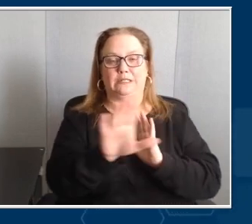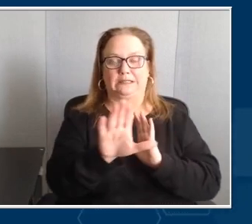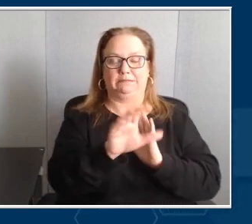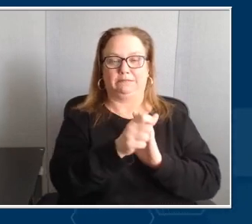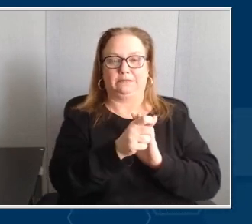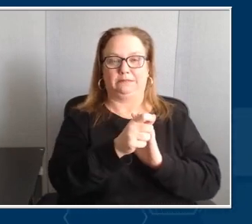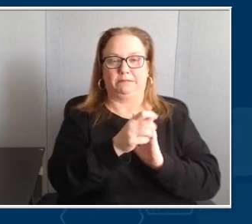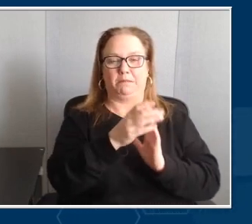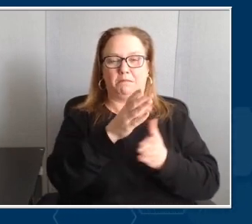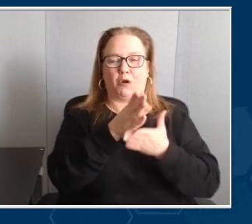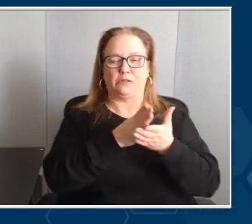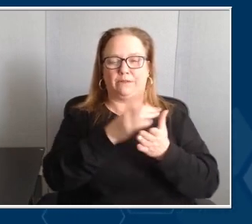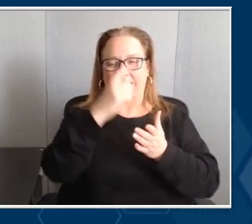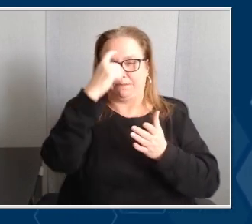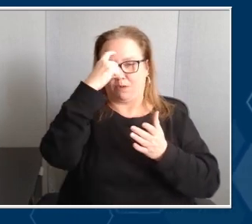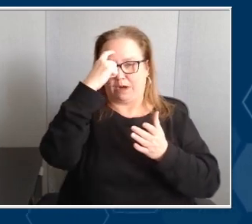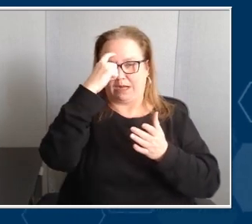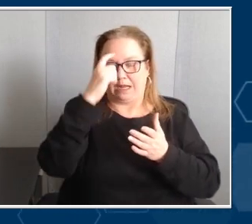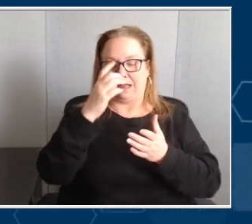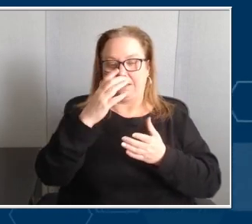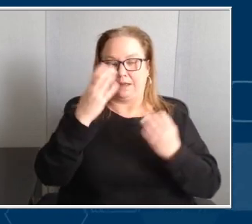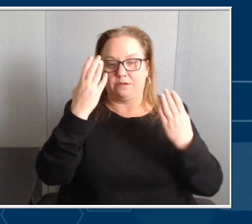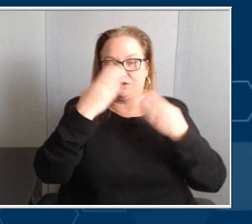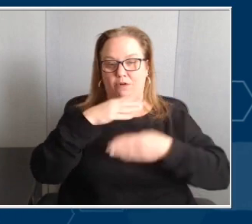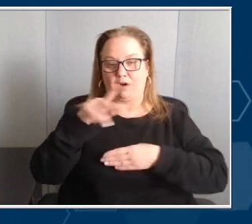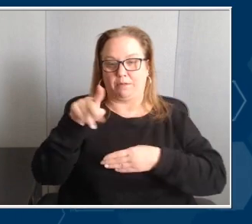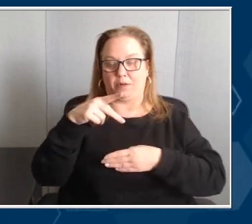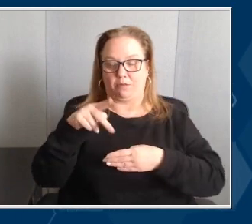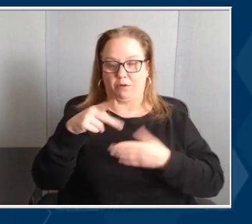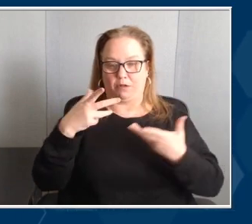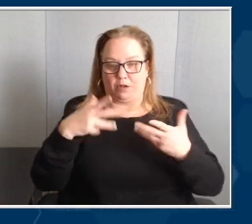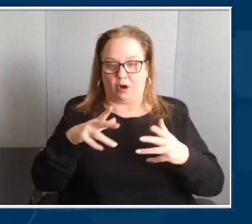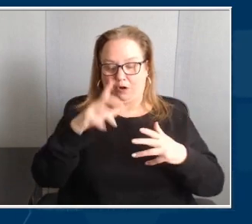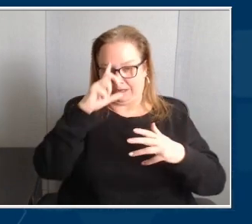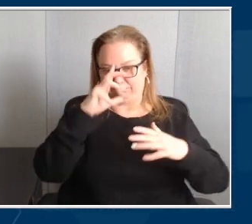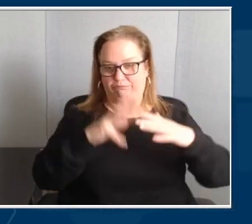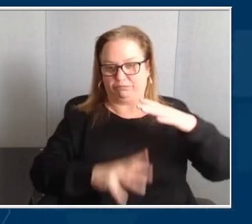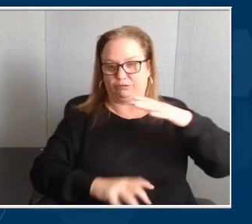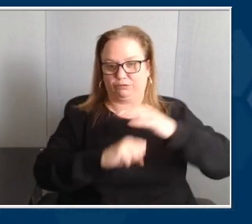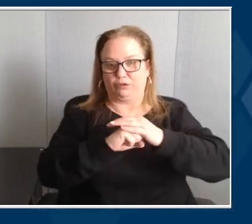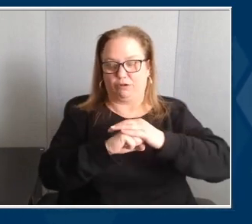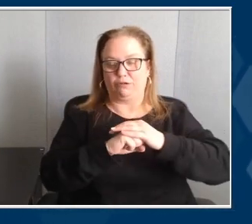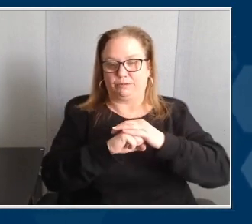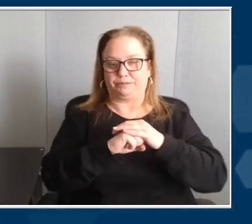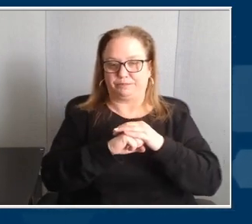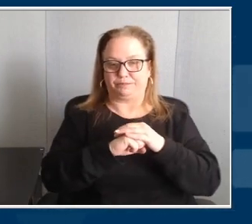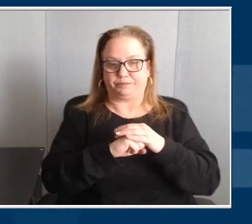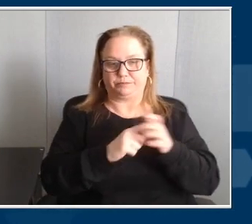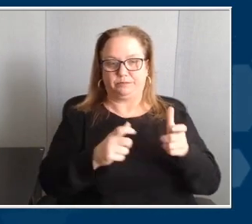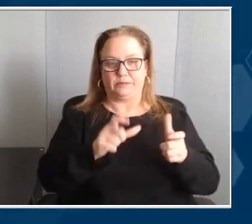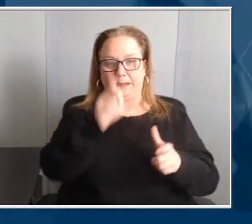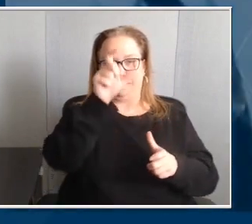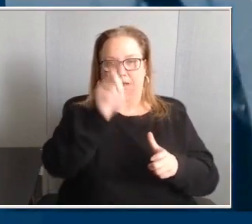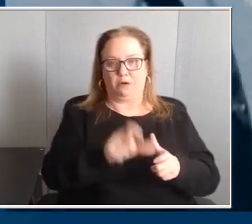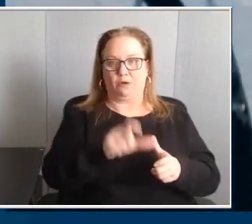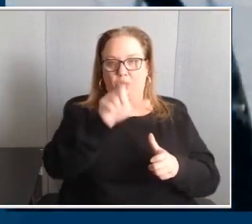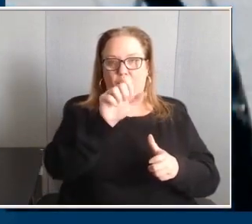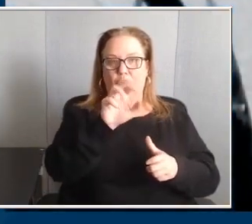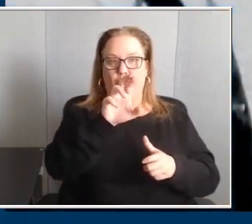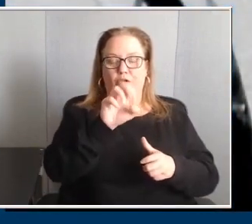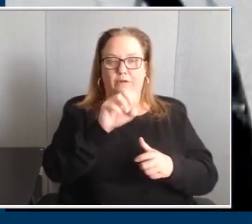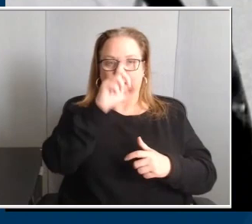slices through his brain here, and that dark purple is the area that has already stroked out. So again, a large core stroke, what we see